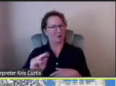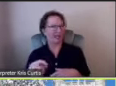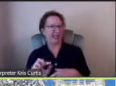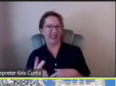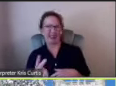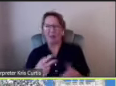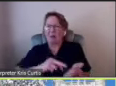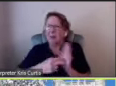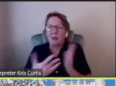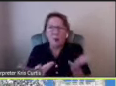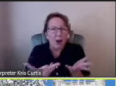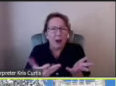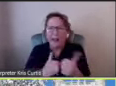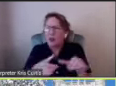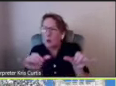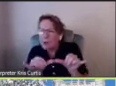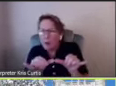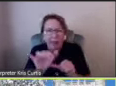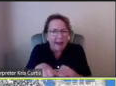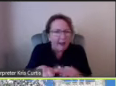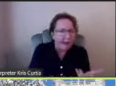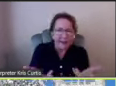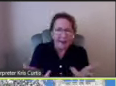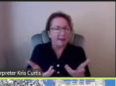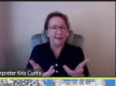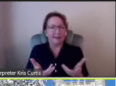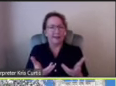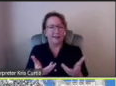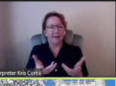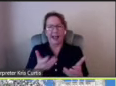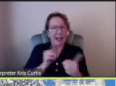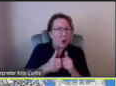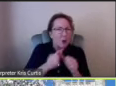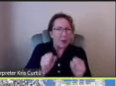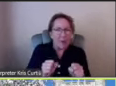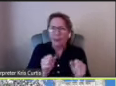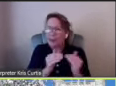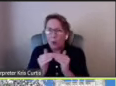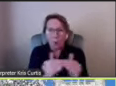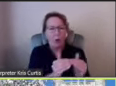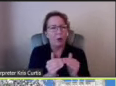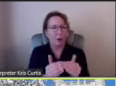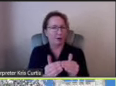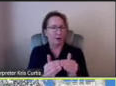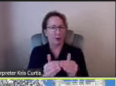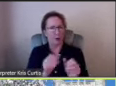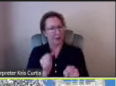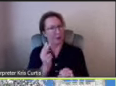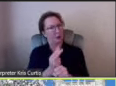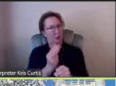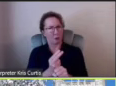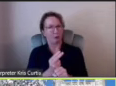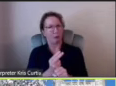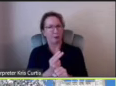it? How do you look at inequality in it? And co-producing metrics so that utilities can use them to shape